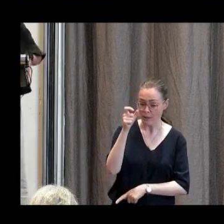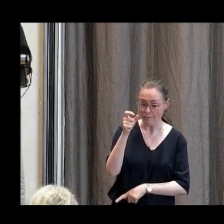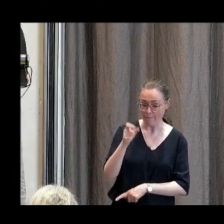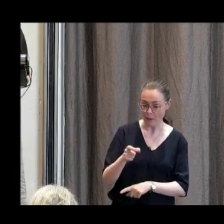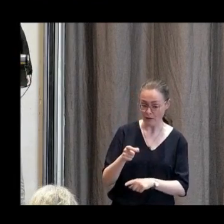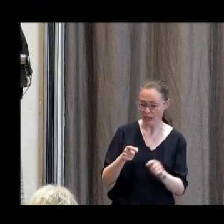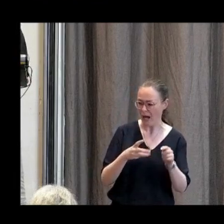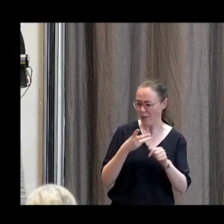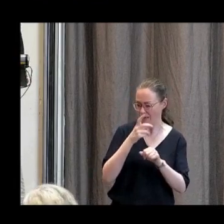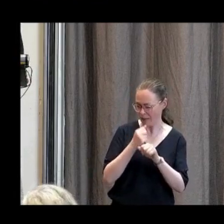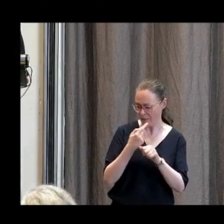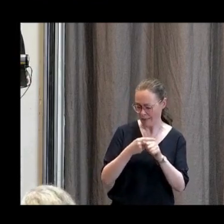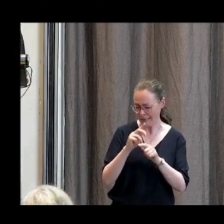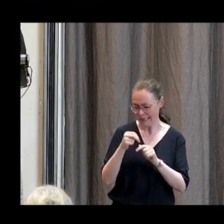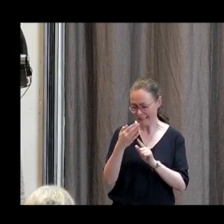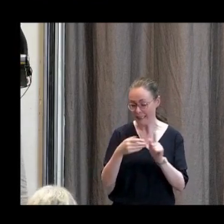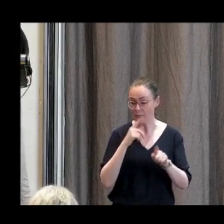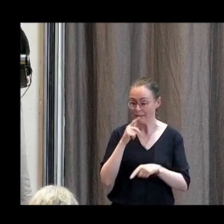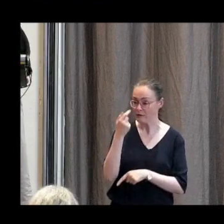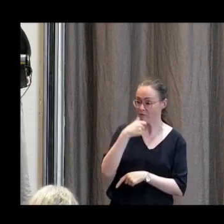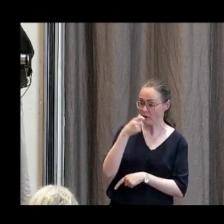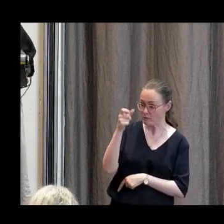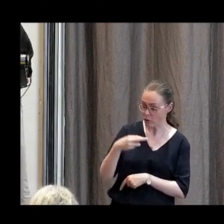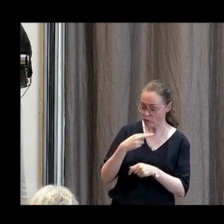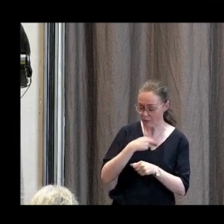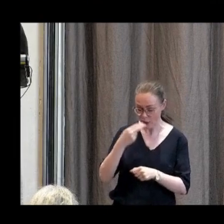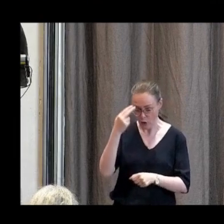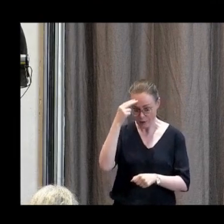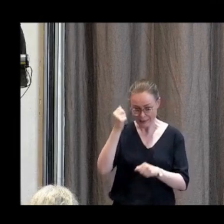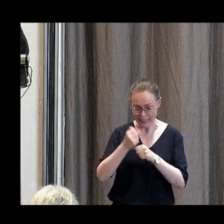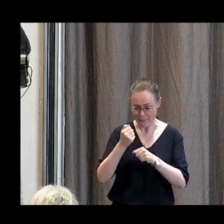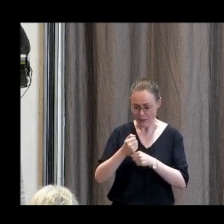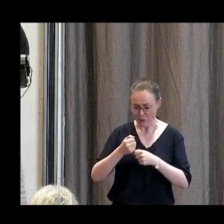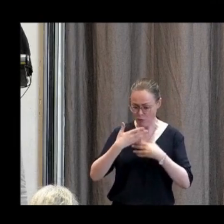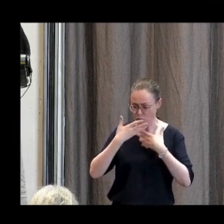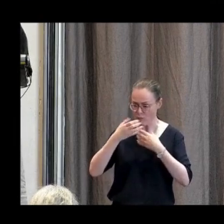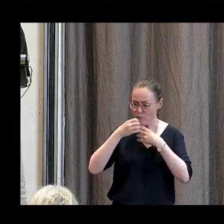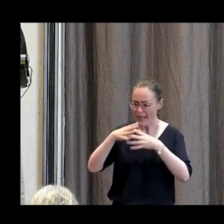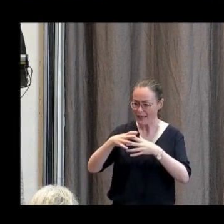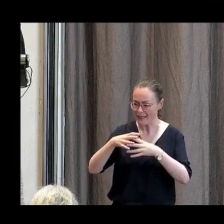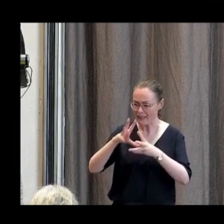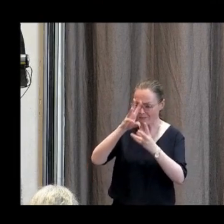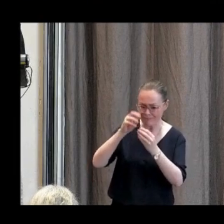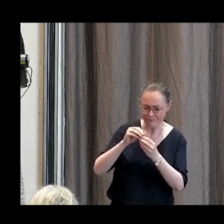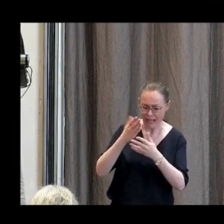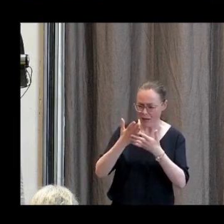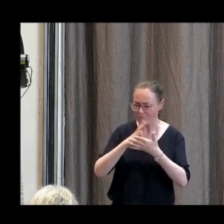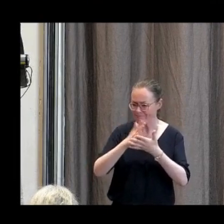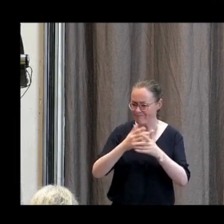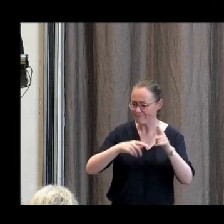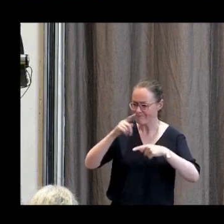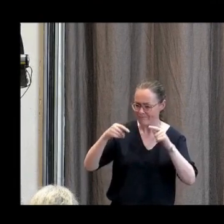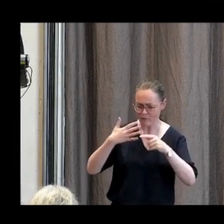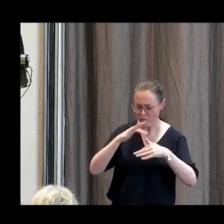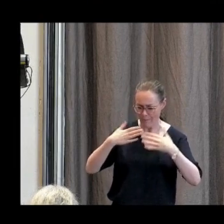which I'll talk about in the next slide, but the first person to really understand the composition of breath or the volatile composition coming